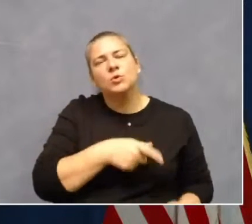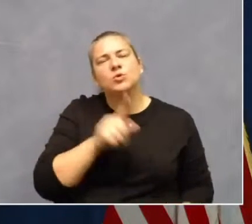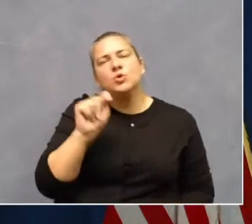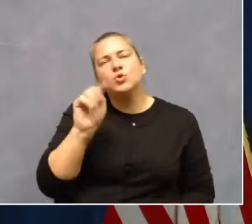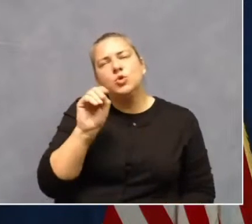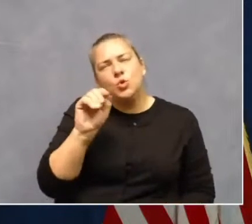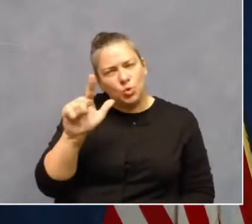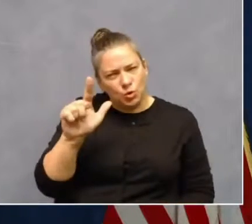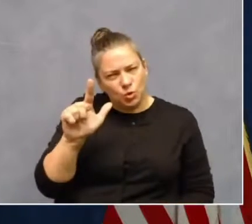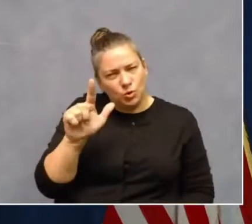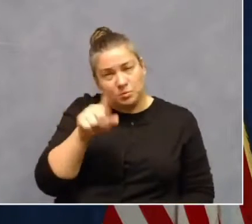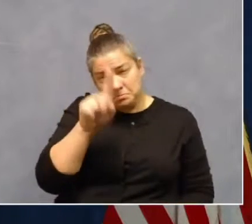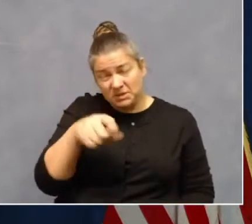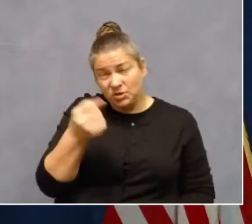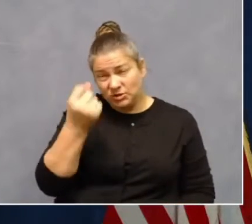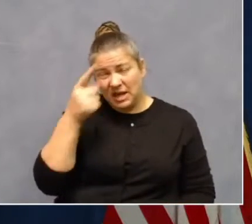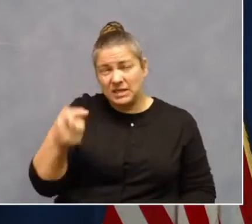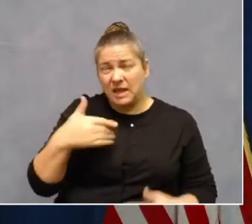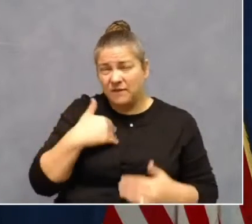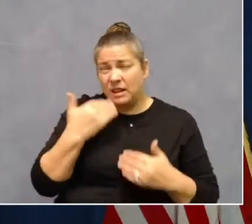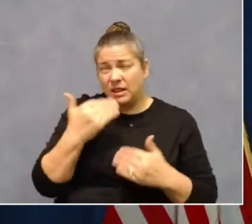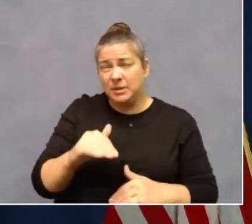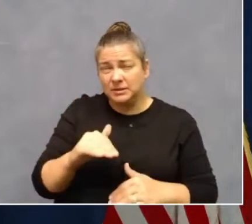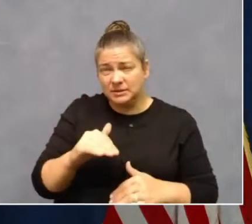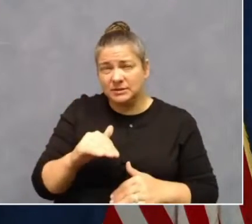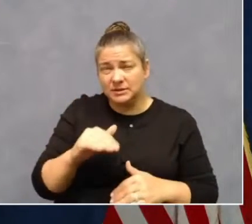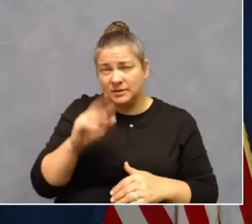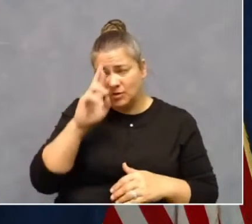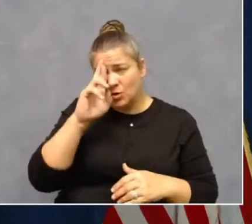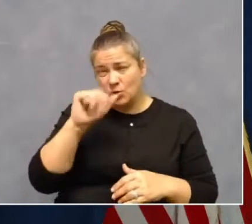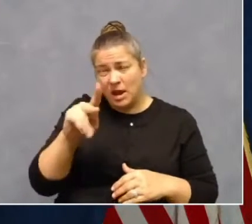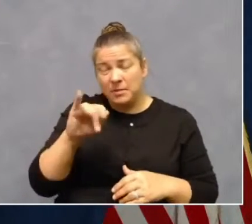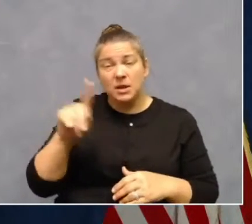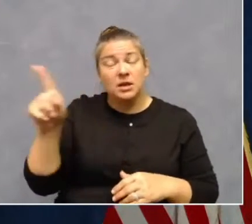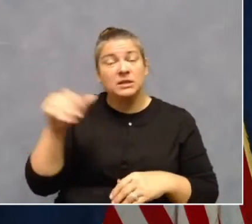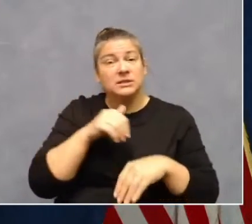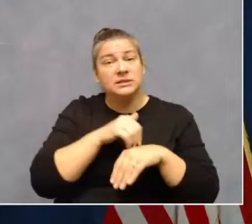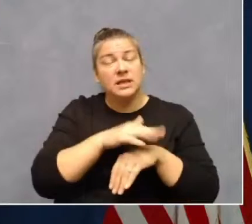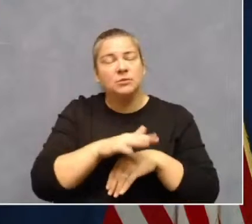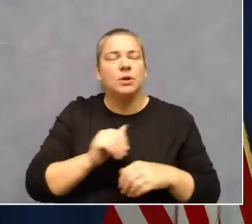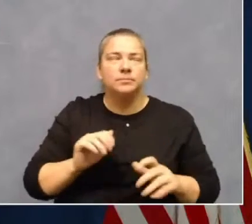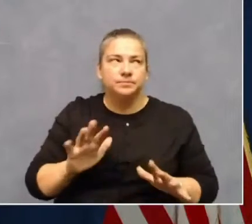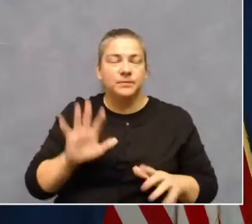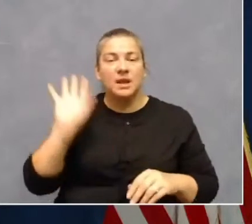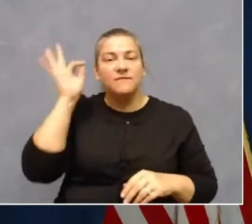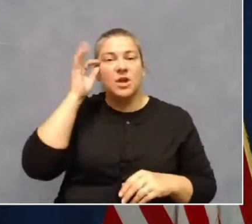its limitations. First area that we are going to ship them to are, the federal government's shipping